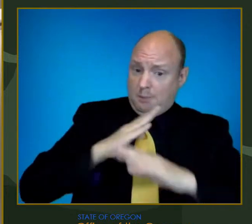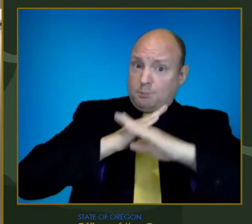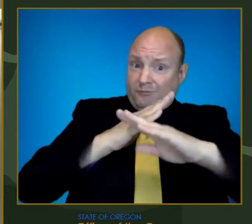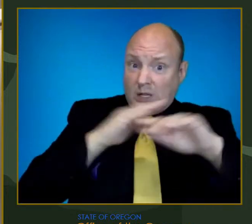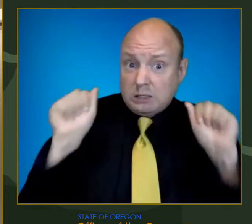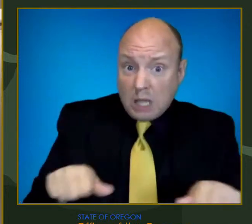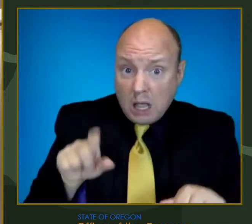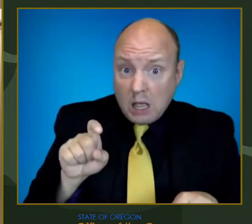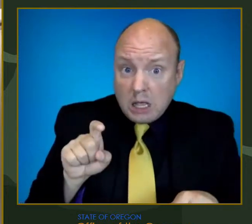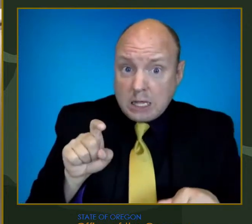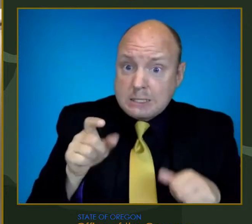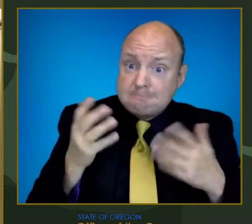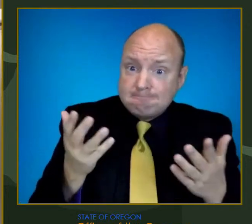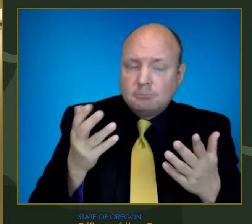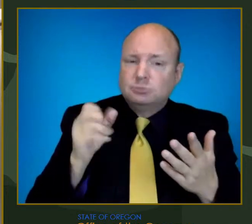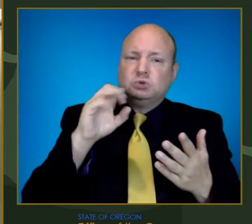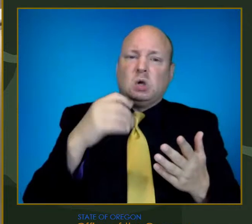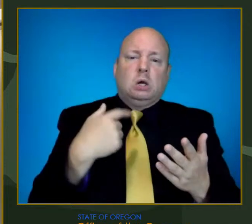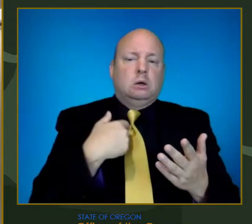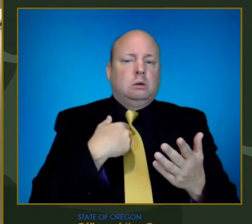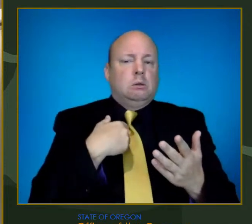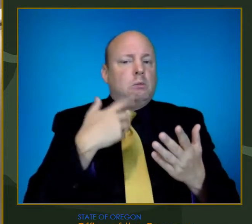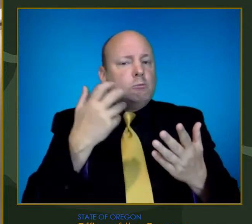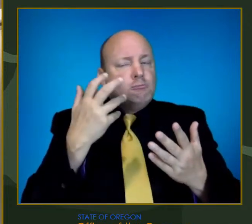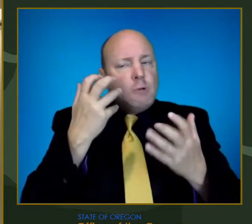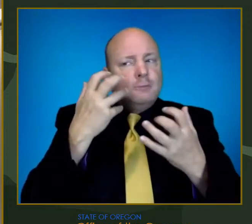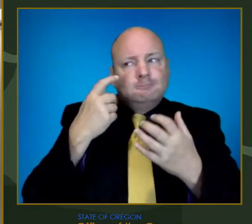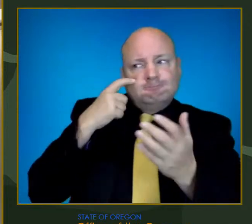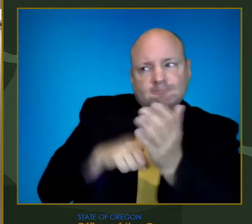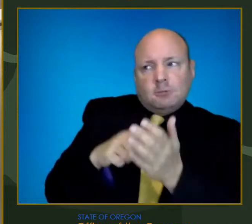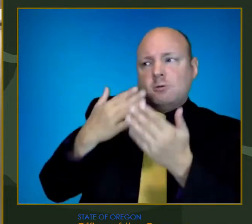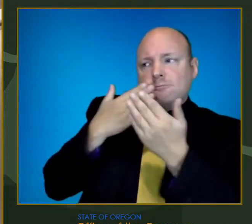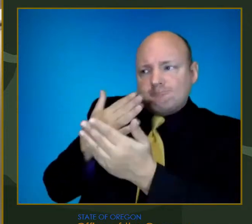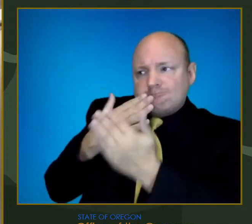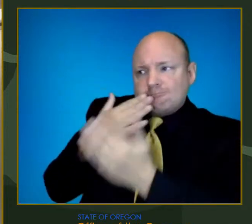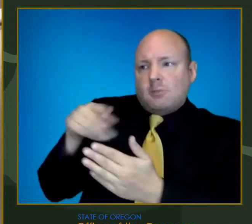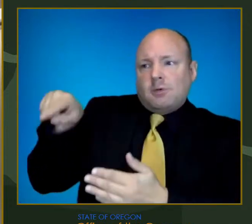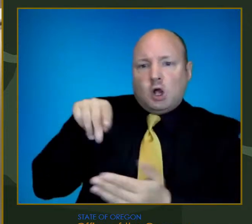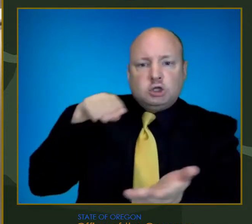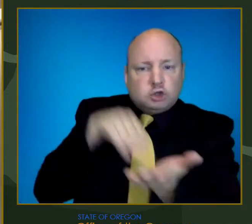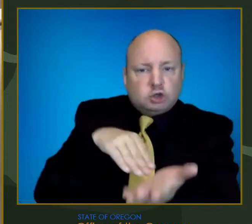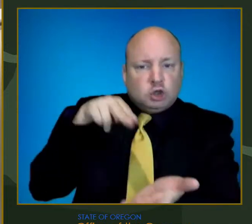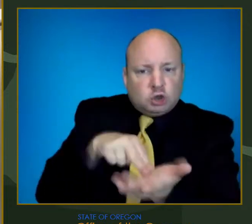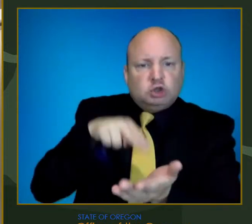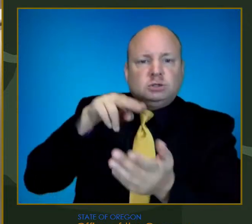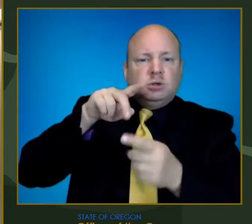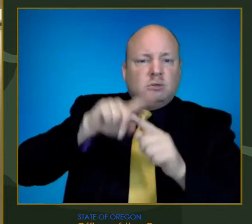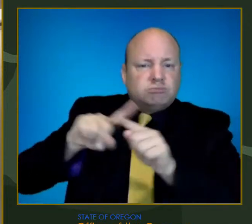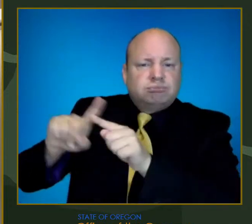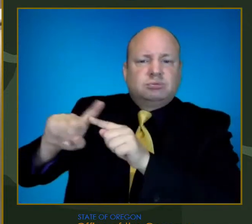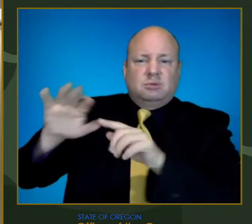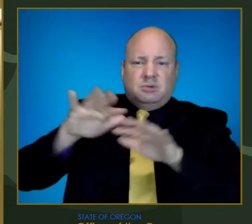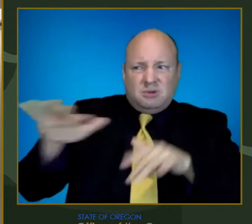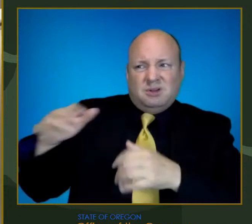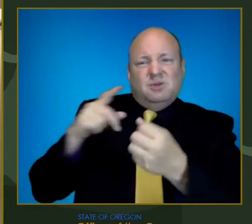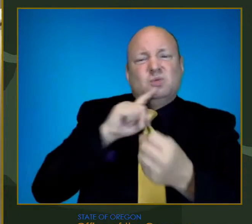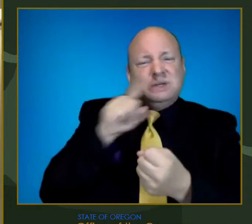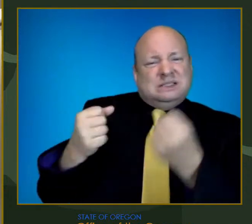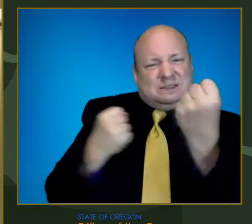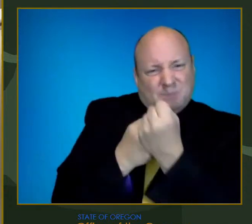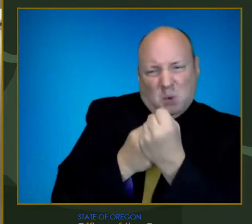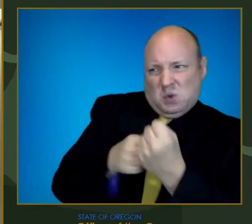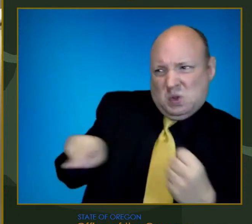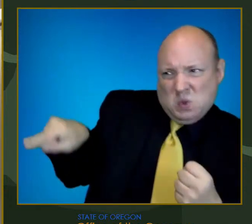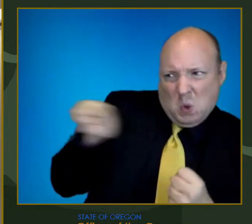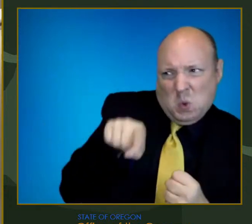acknowledge what they've been through, what they continue to do every day, and ask for your support to prevent this from continuing and preventing